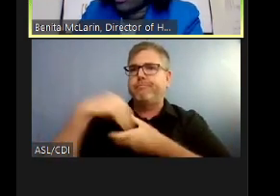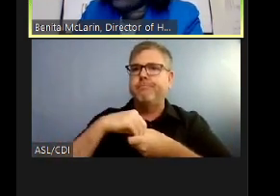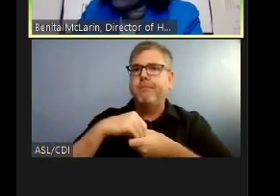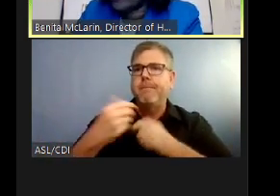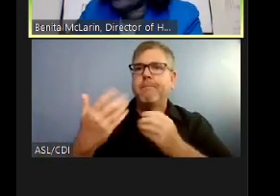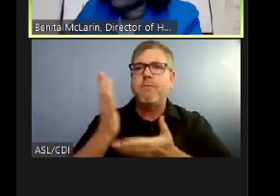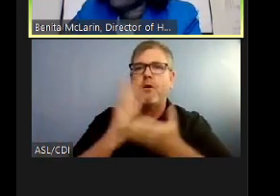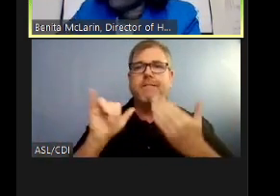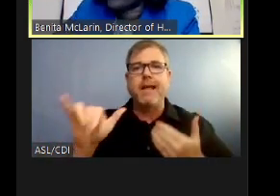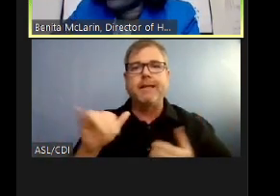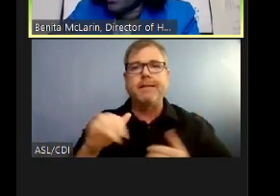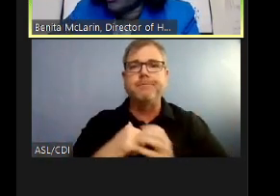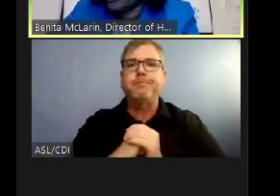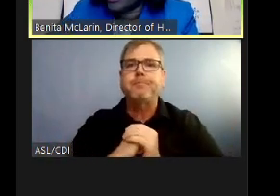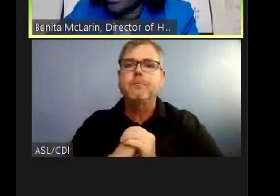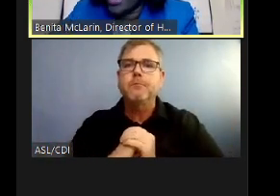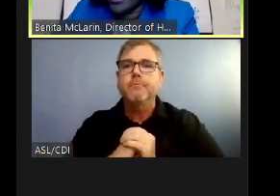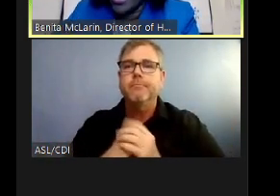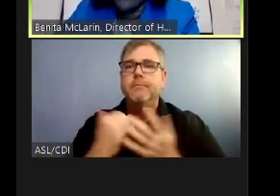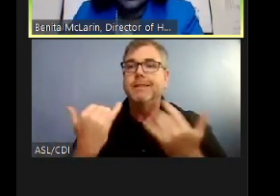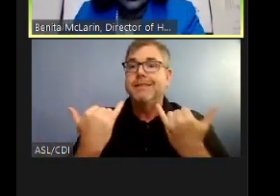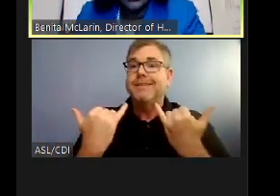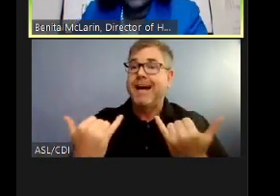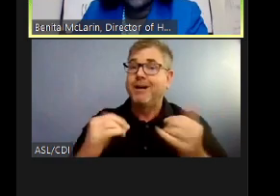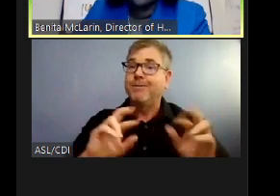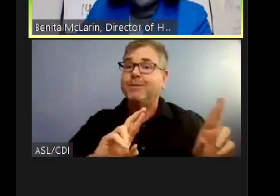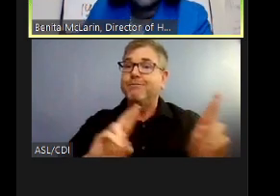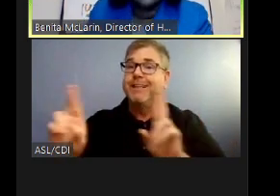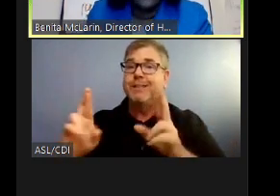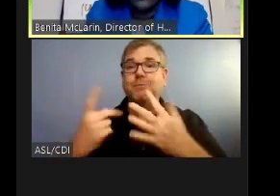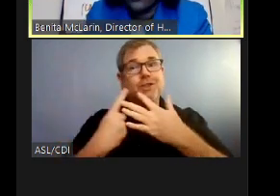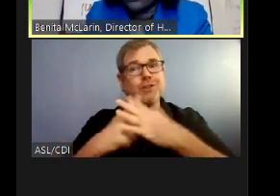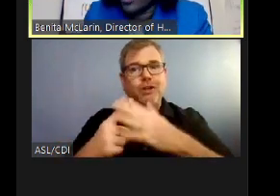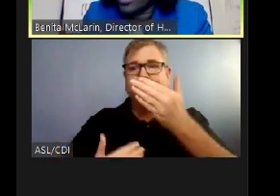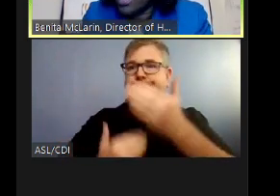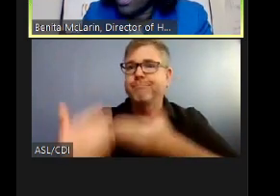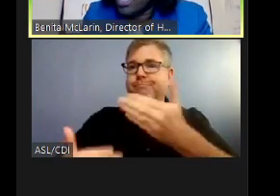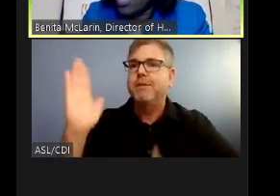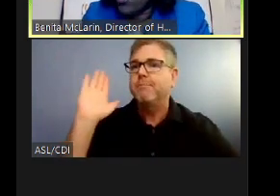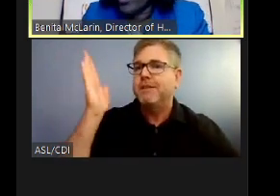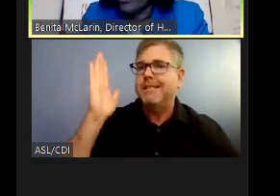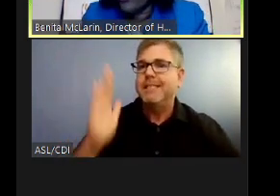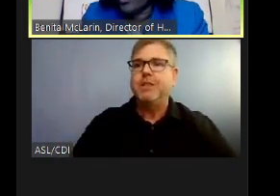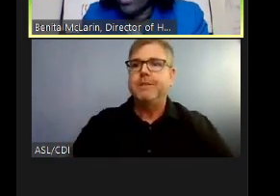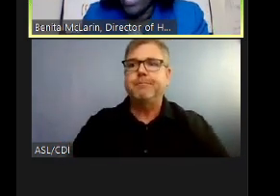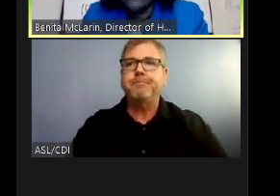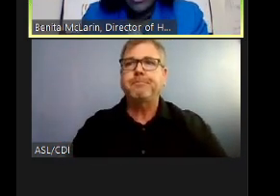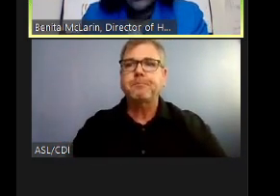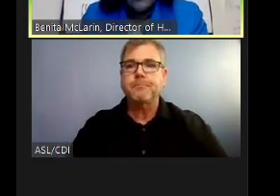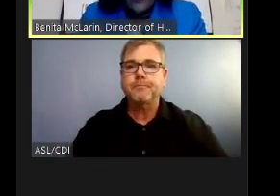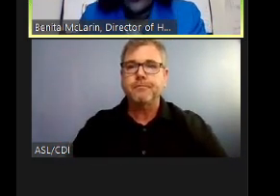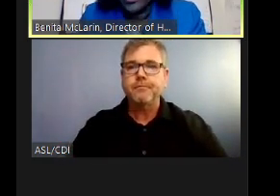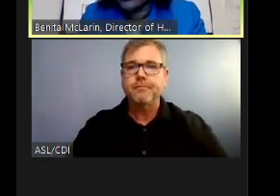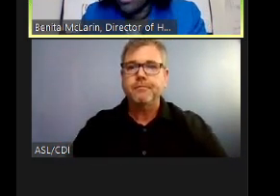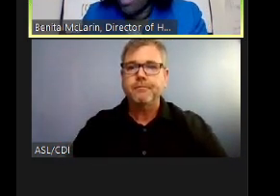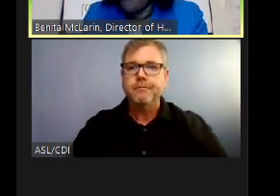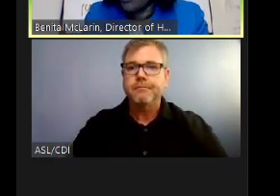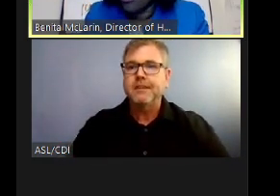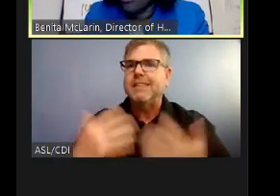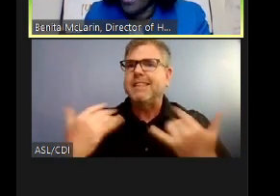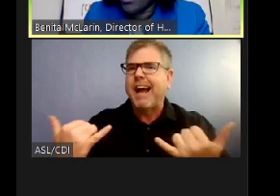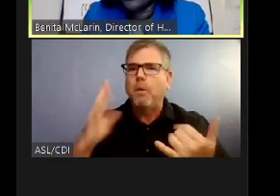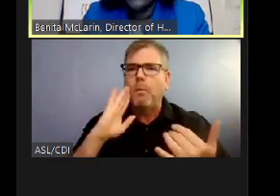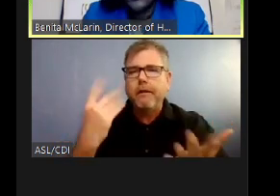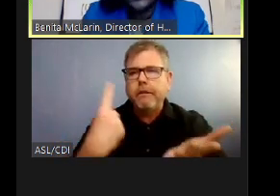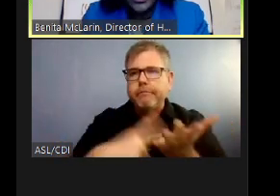and get on with the rest of the presentation today. I want to give you a brief agenda. We will have Dr. Matt Willis come